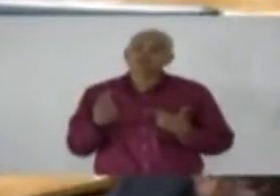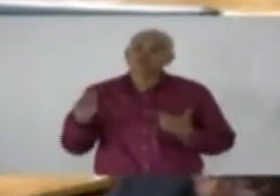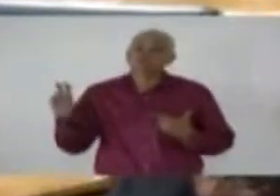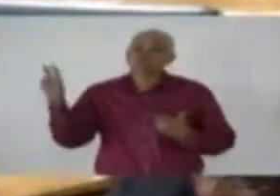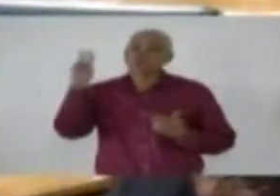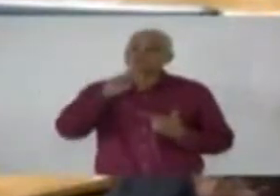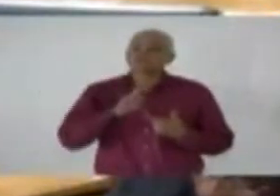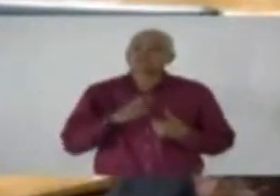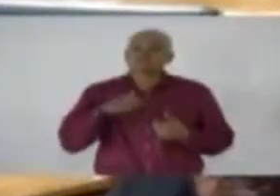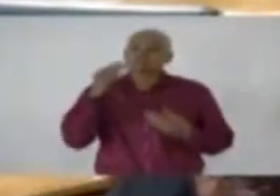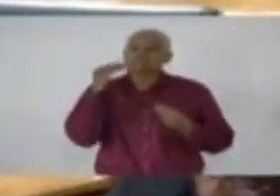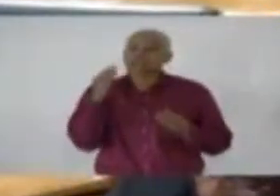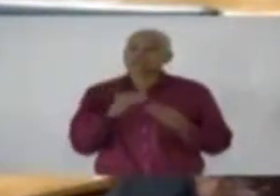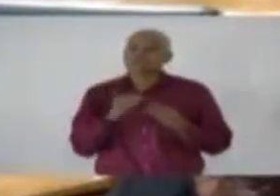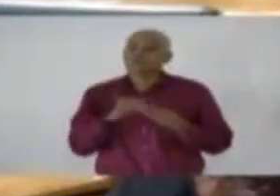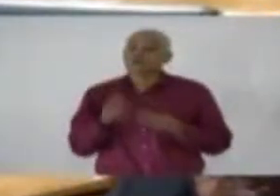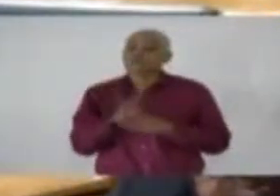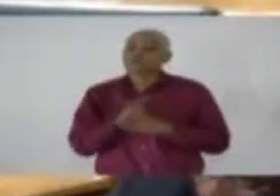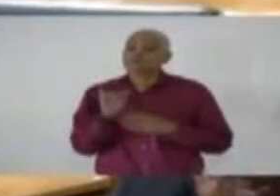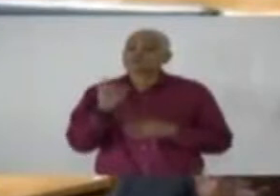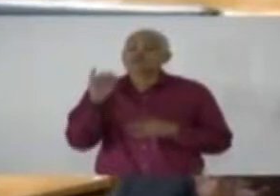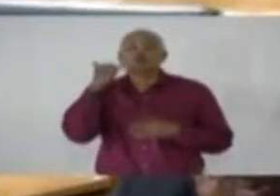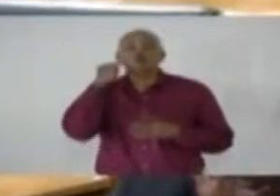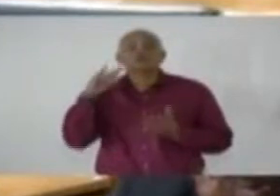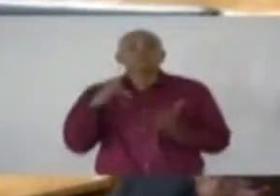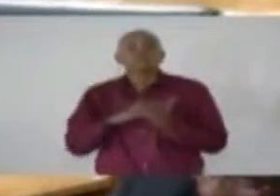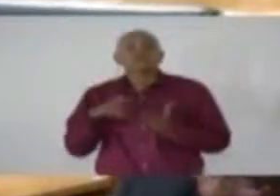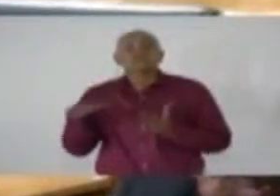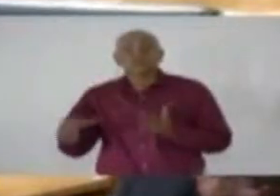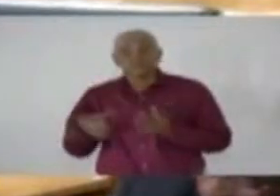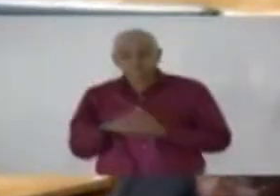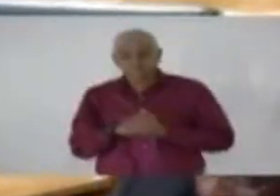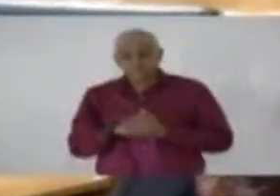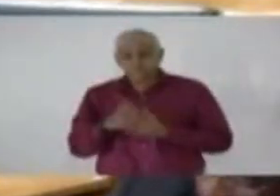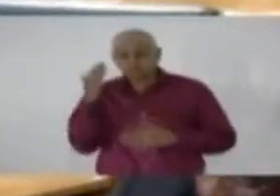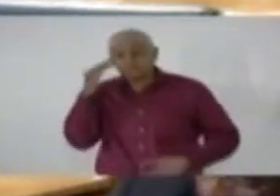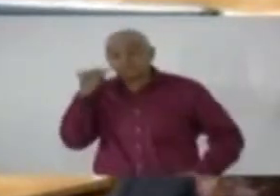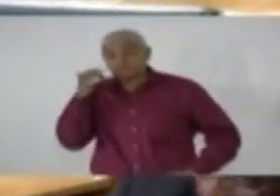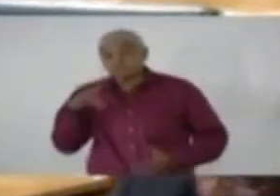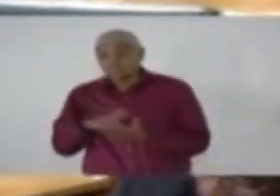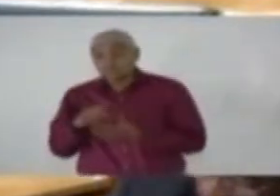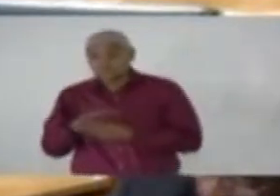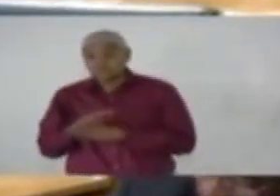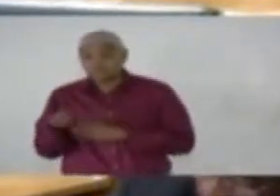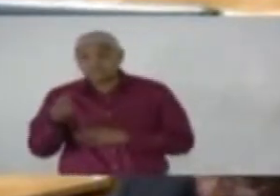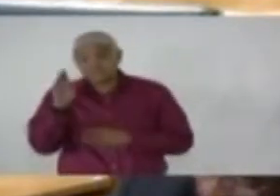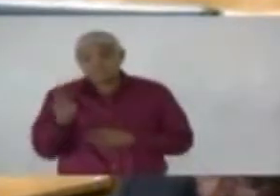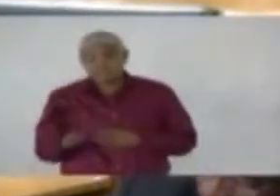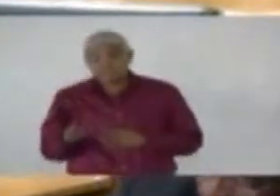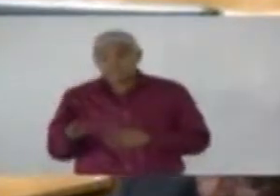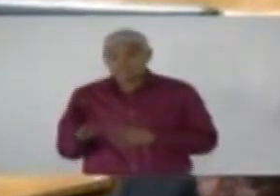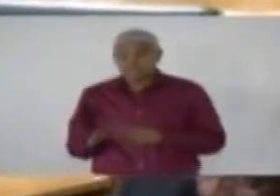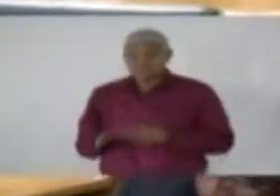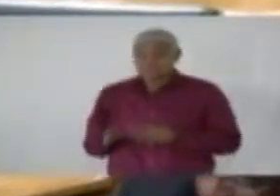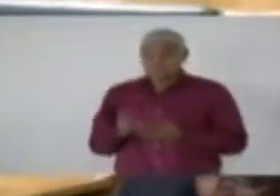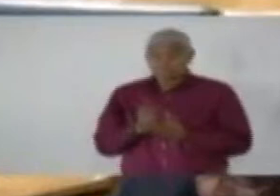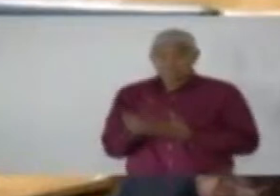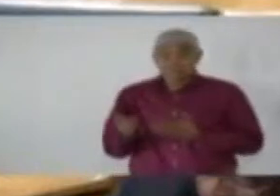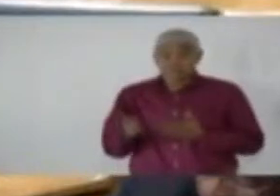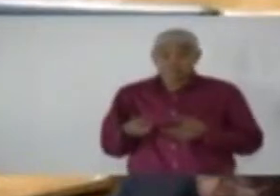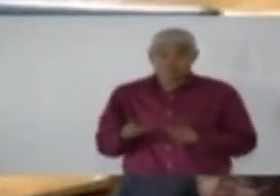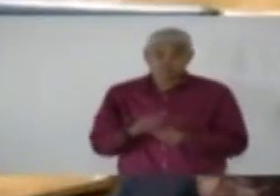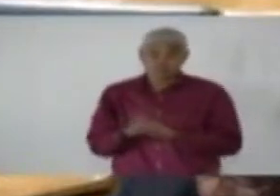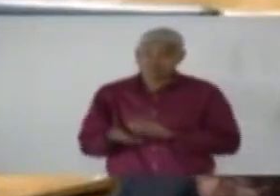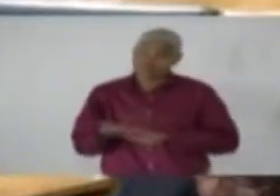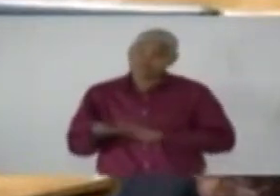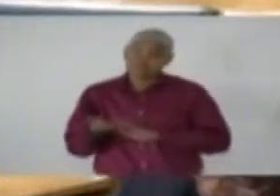going to tell you more about that in a minute. Business like BPO. You know, the BPO business never fell much in the